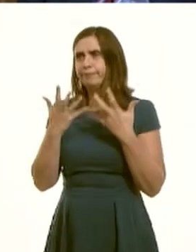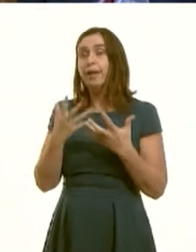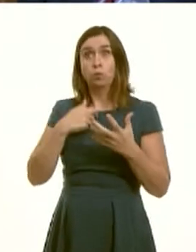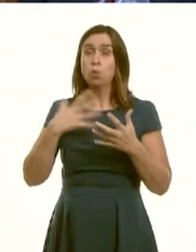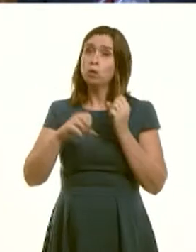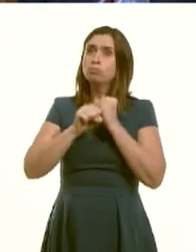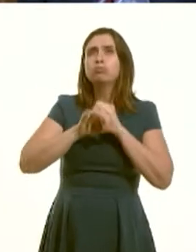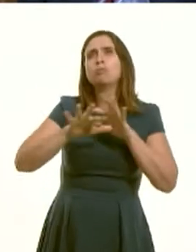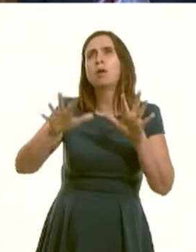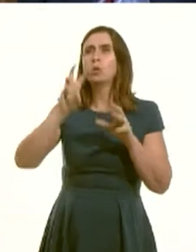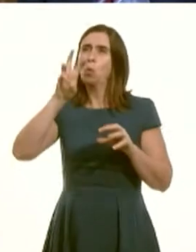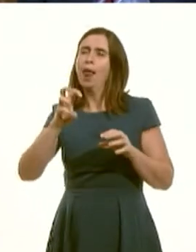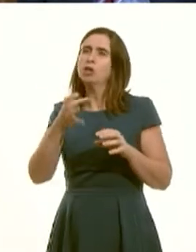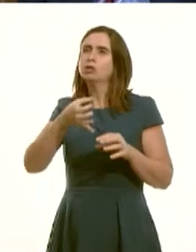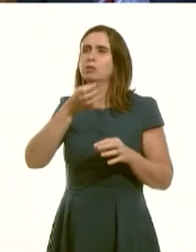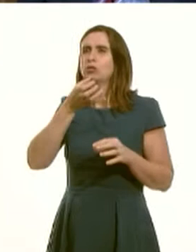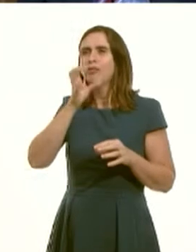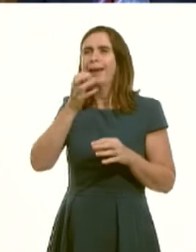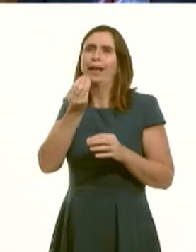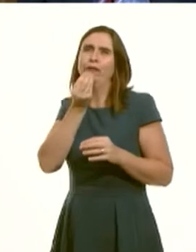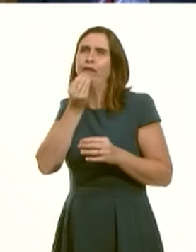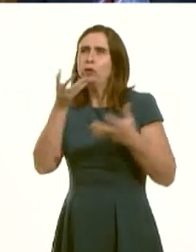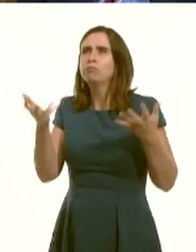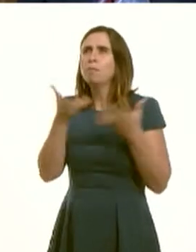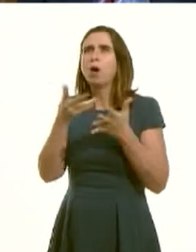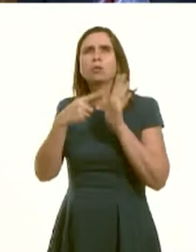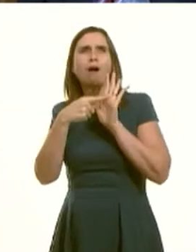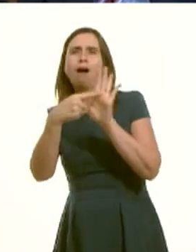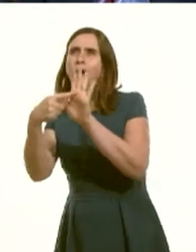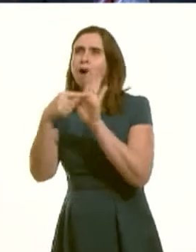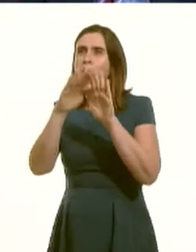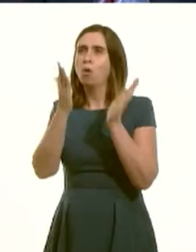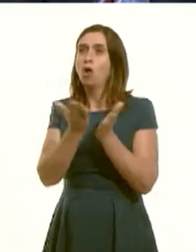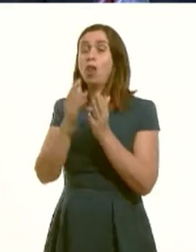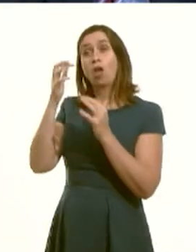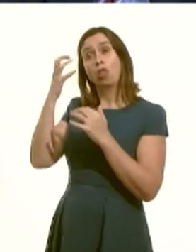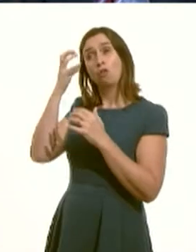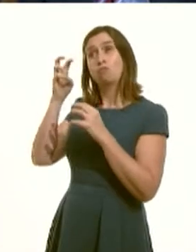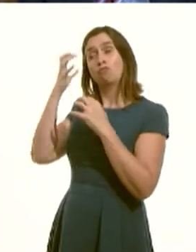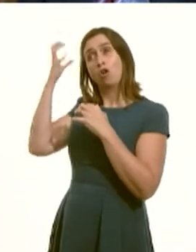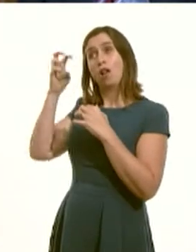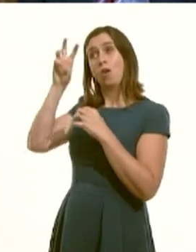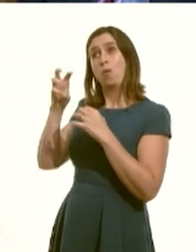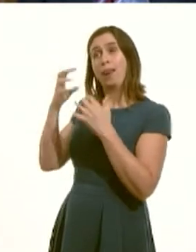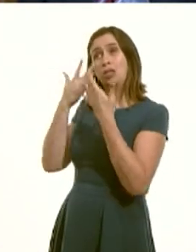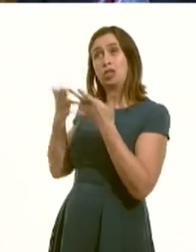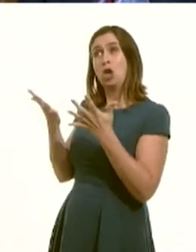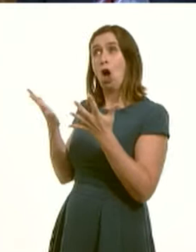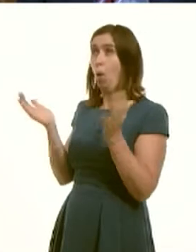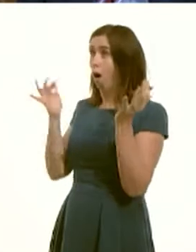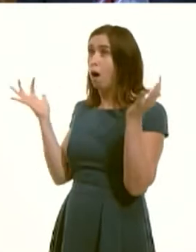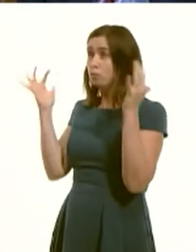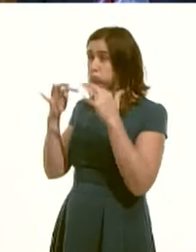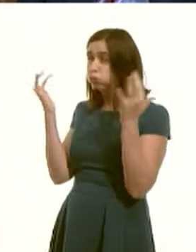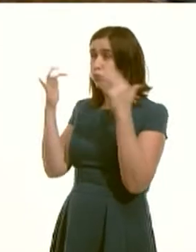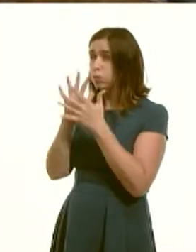drink around the world, as we always have done, and as evidenced by the fact that the food hall, the Royal Welsh Show, continues to grow and new buildings are needed